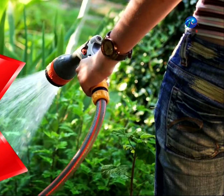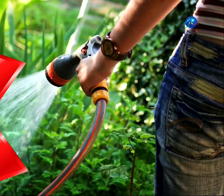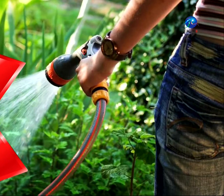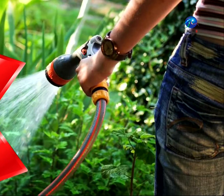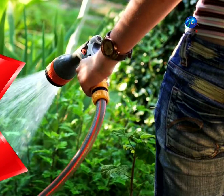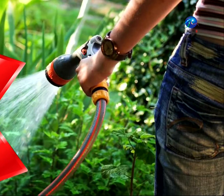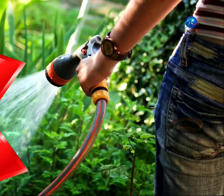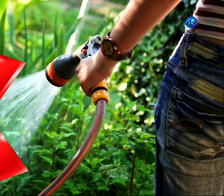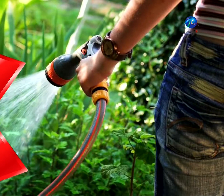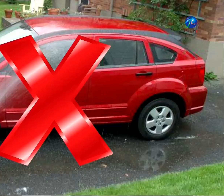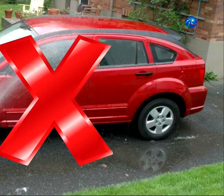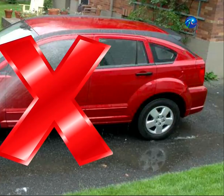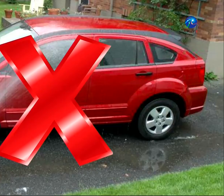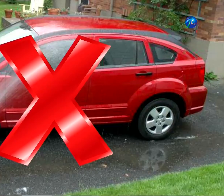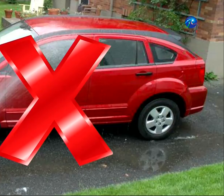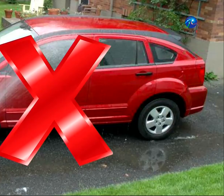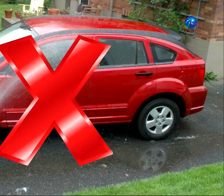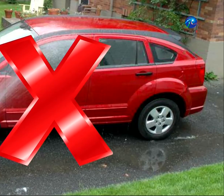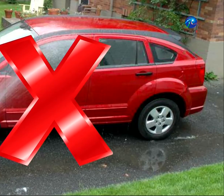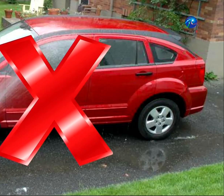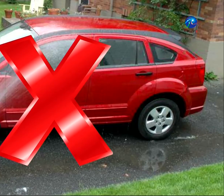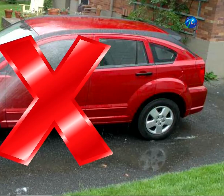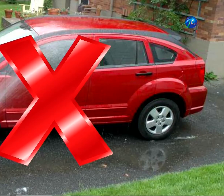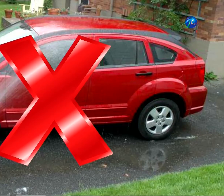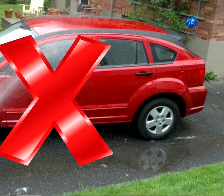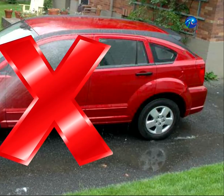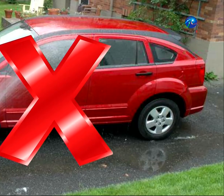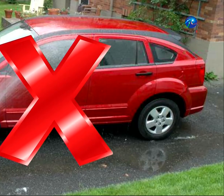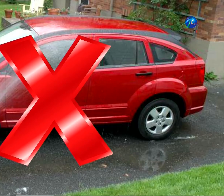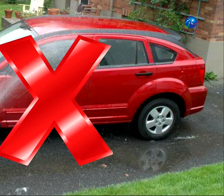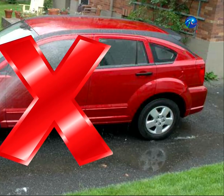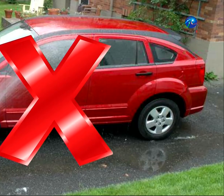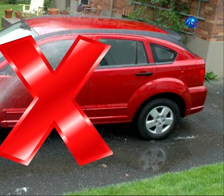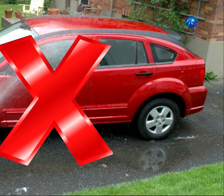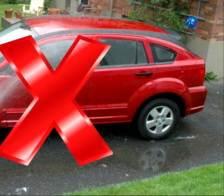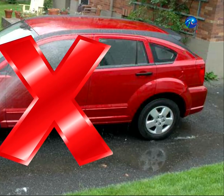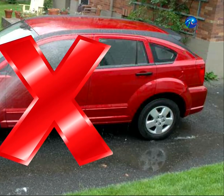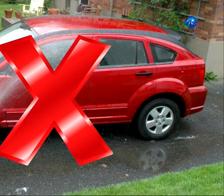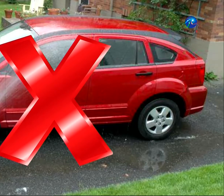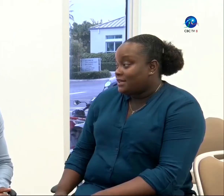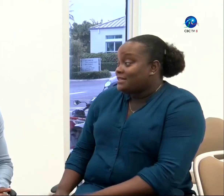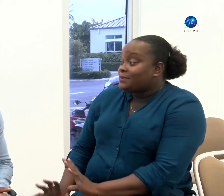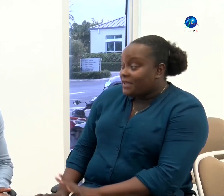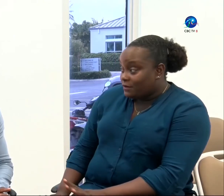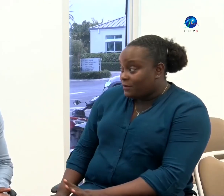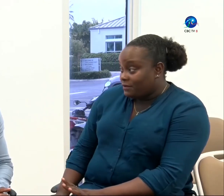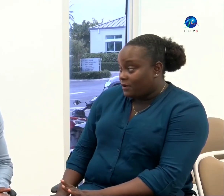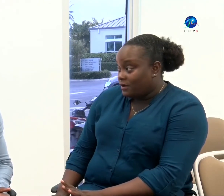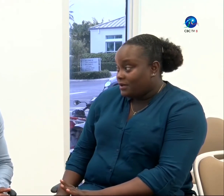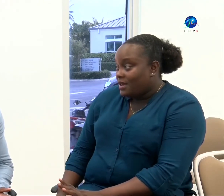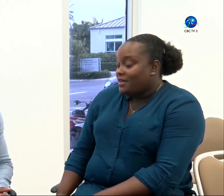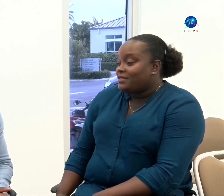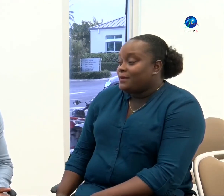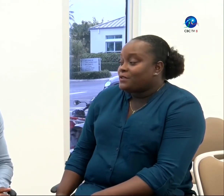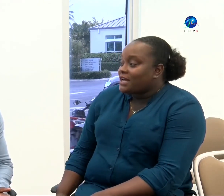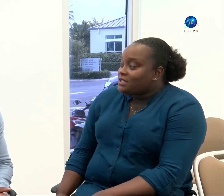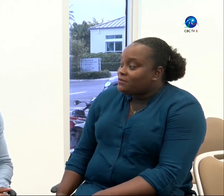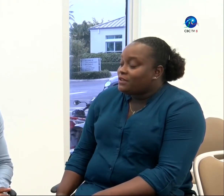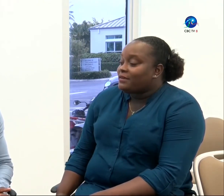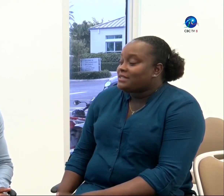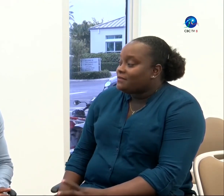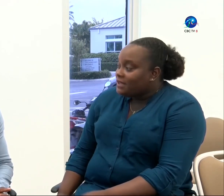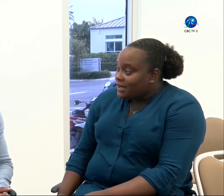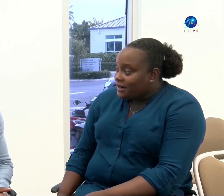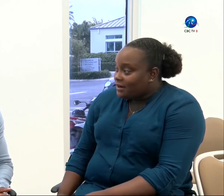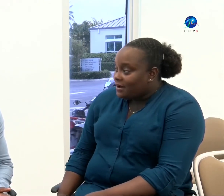their rainwater harvesting and use that water for irrigating plants and washing cars. And speaking of rainfall, the projections